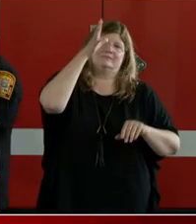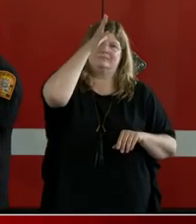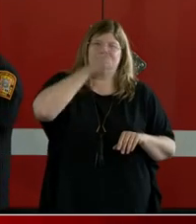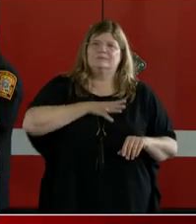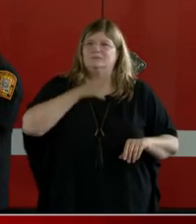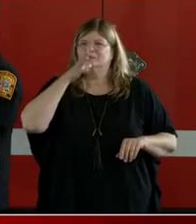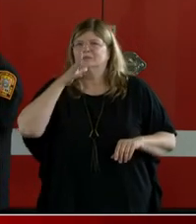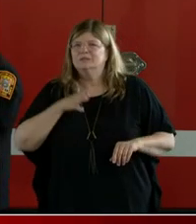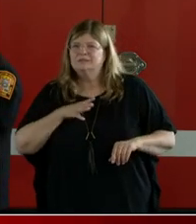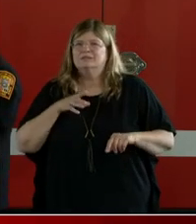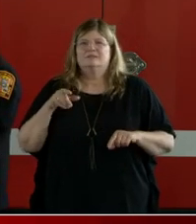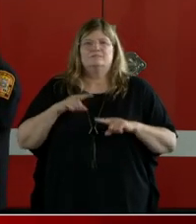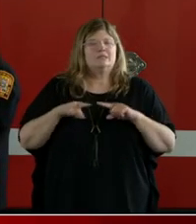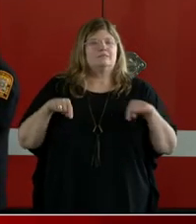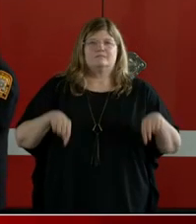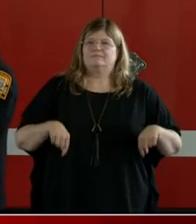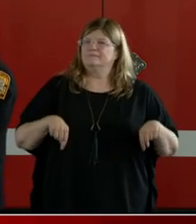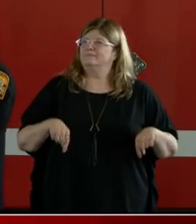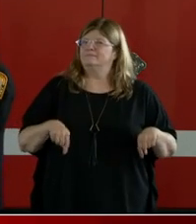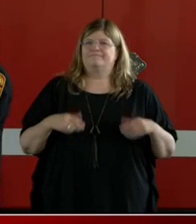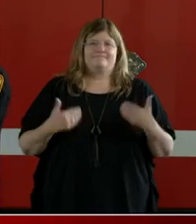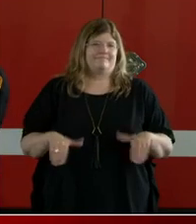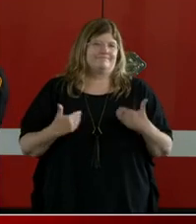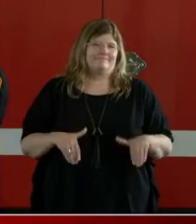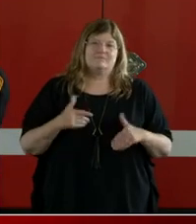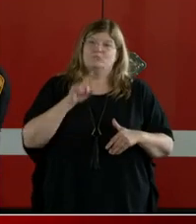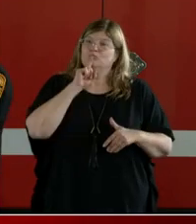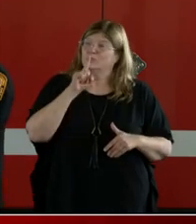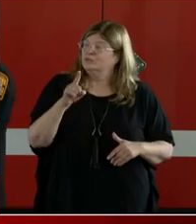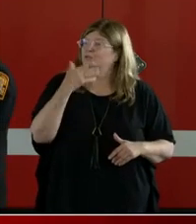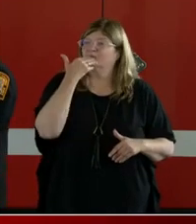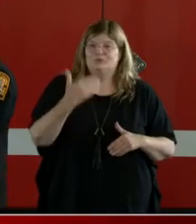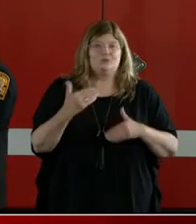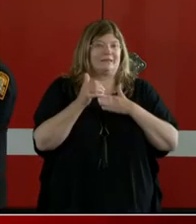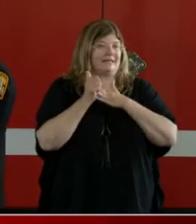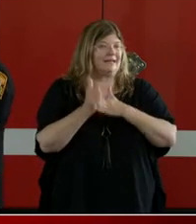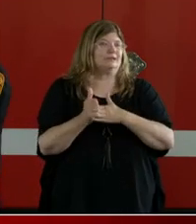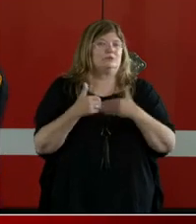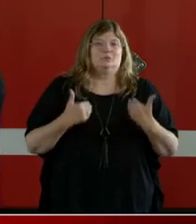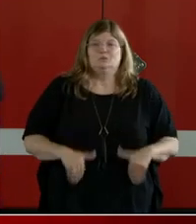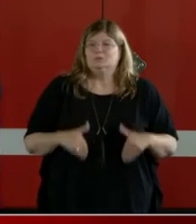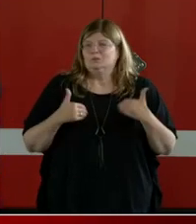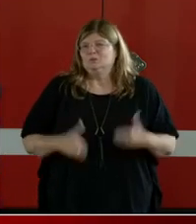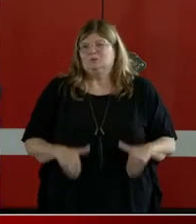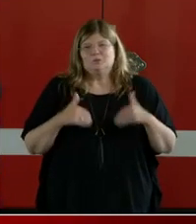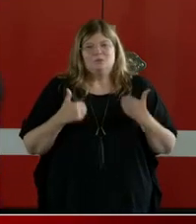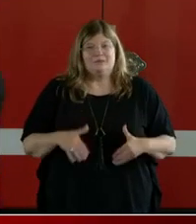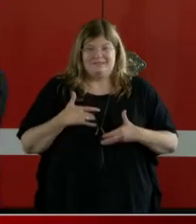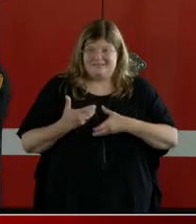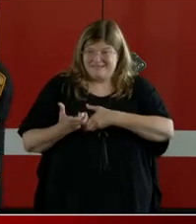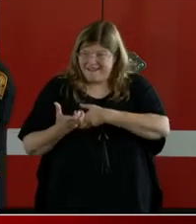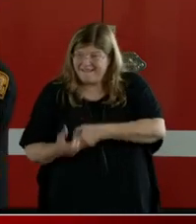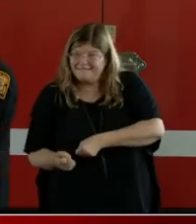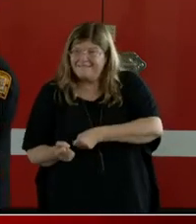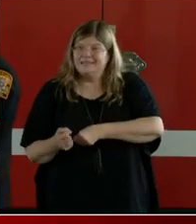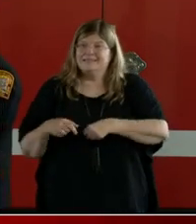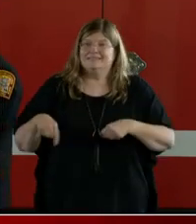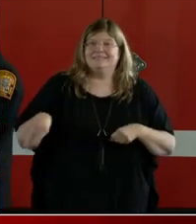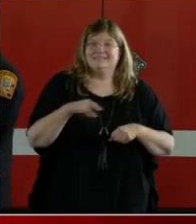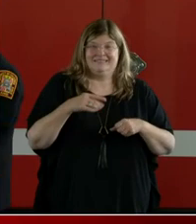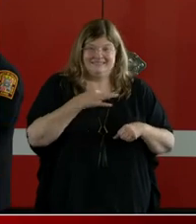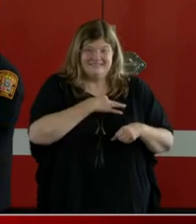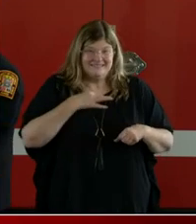But they needed a leader who not only had their confidence, but the confidence of the residents of the District of